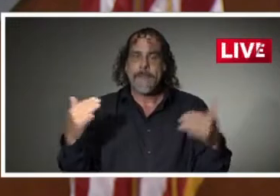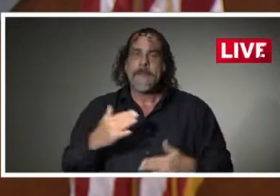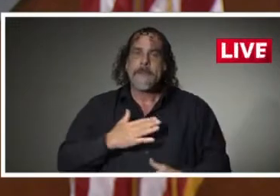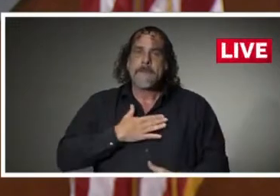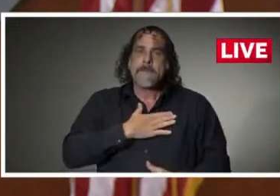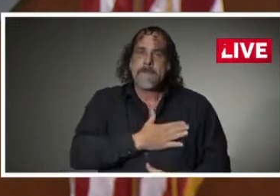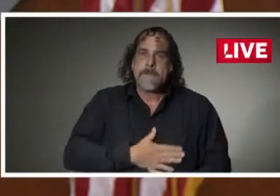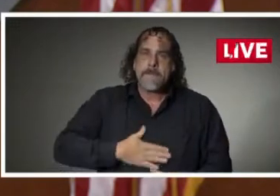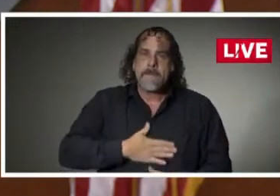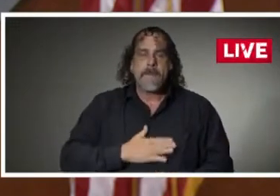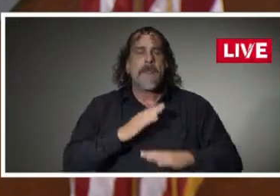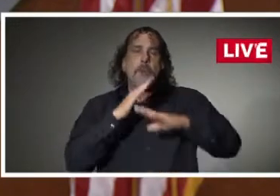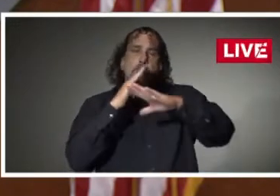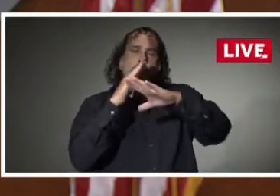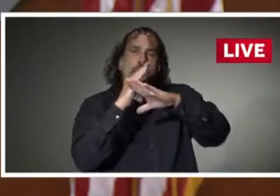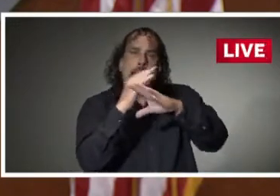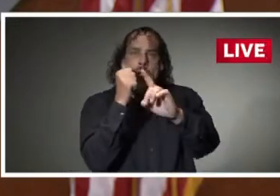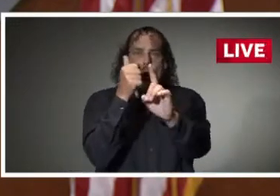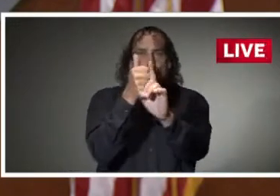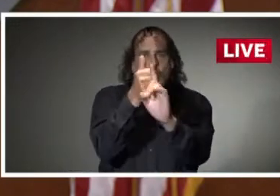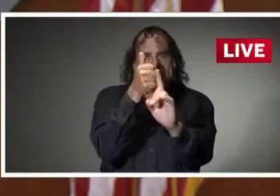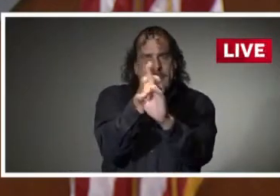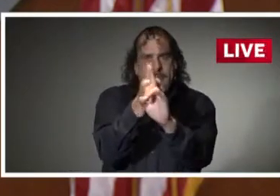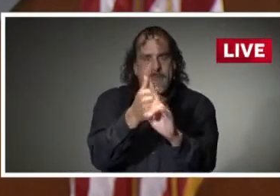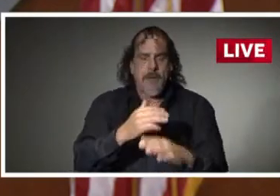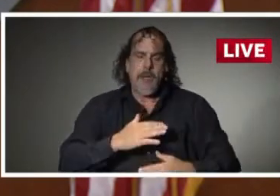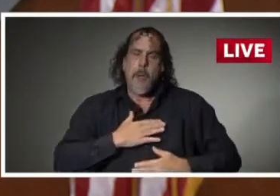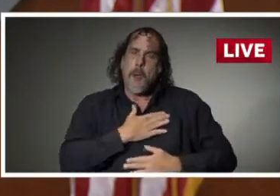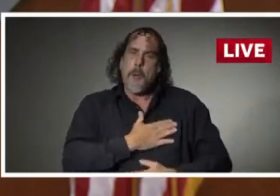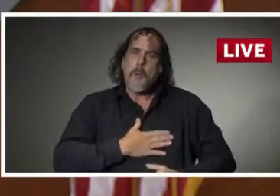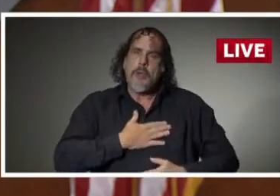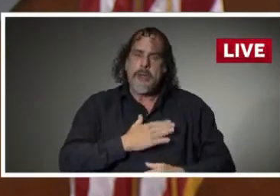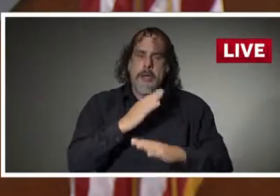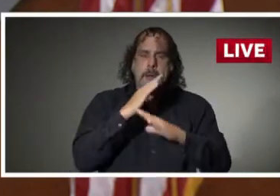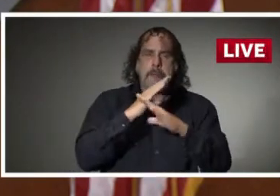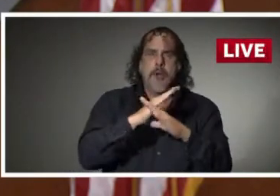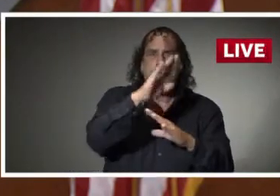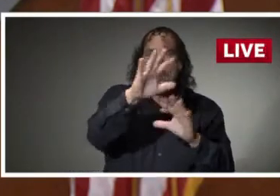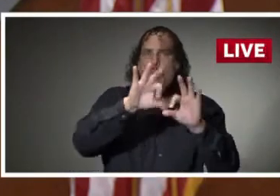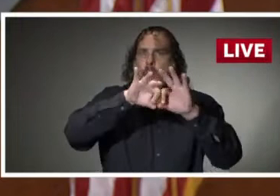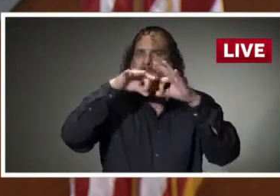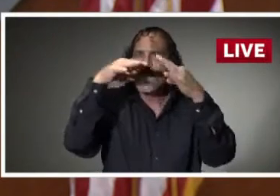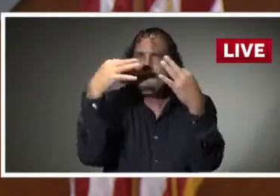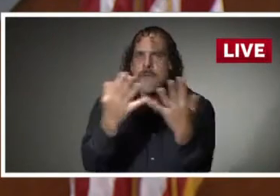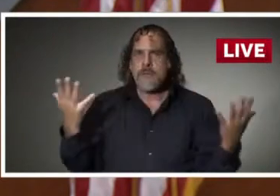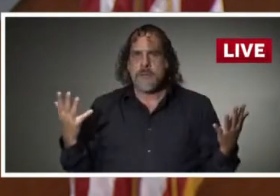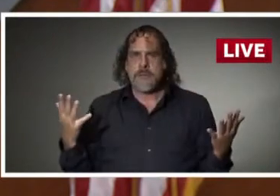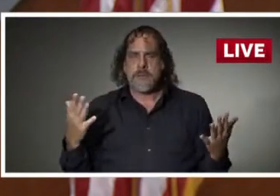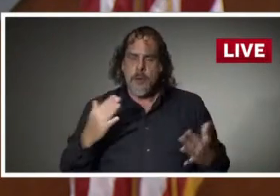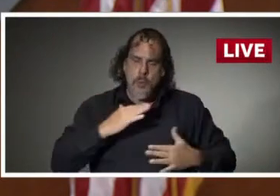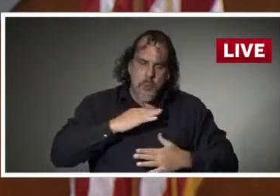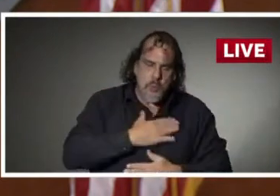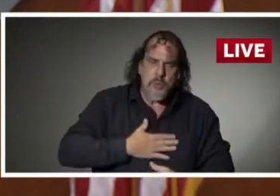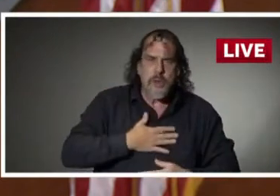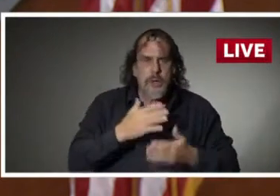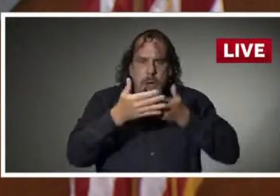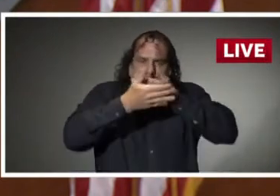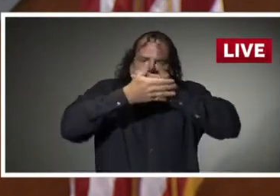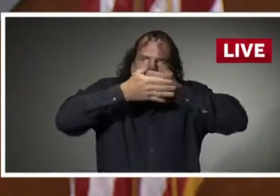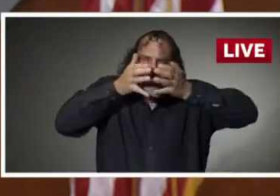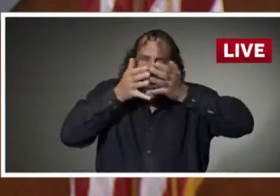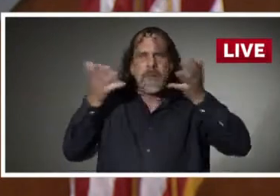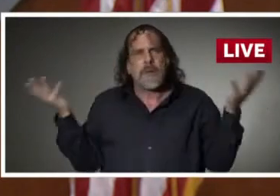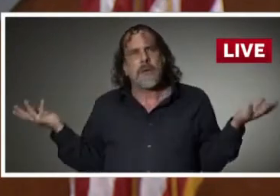Please protect yourself. Please protect your loved ones. Please wear masks.